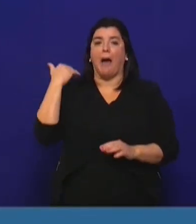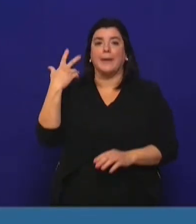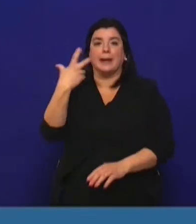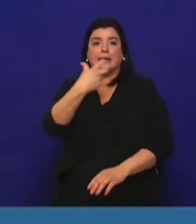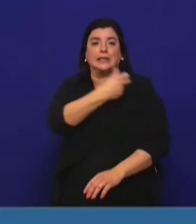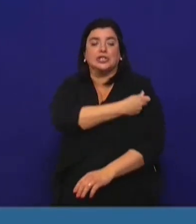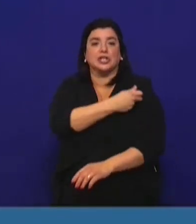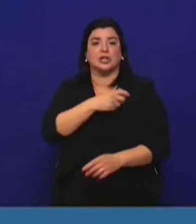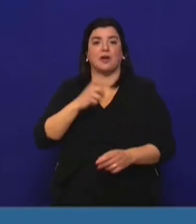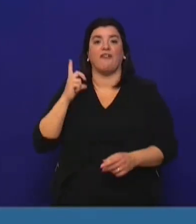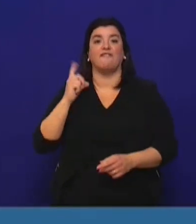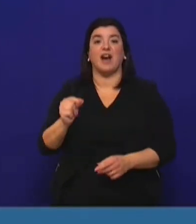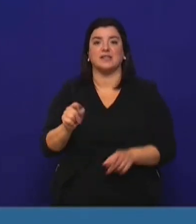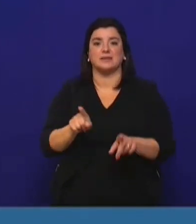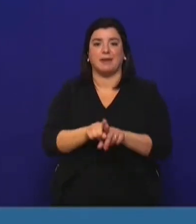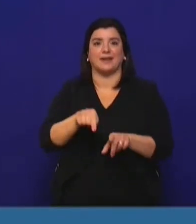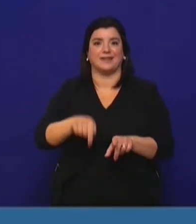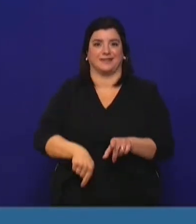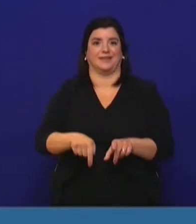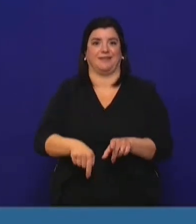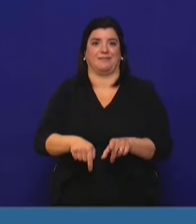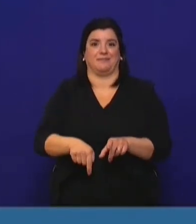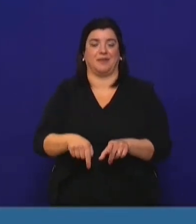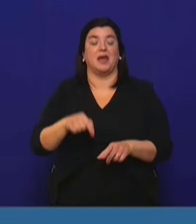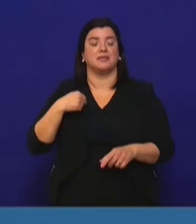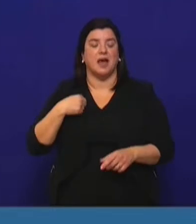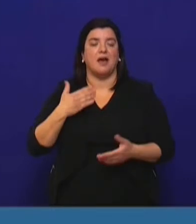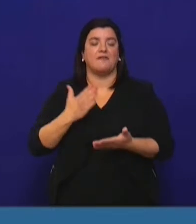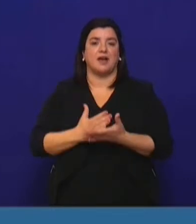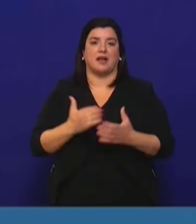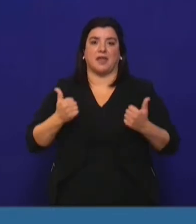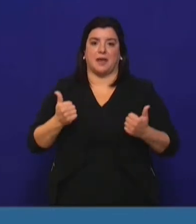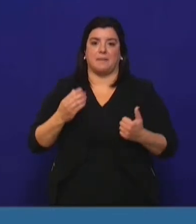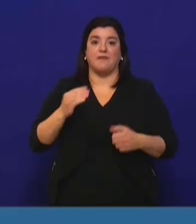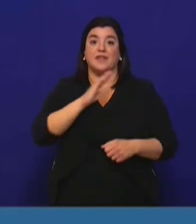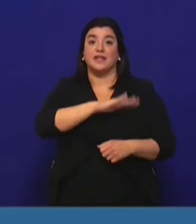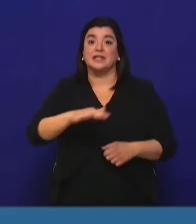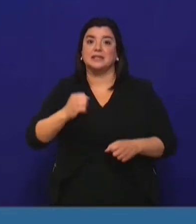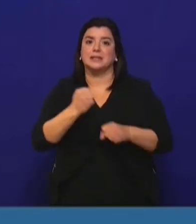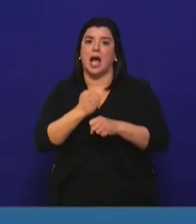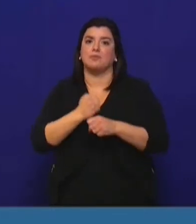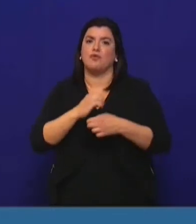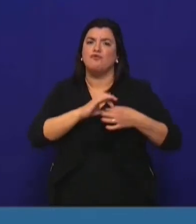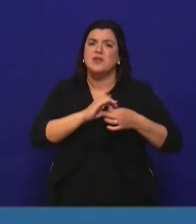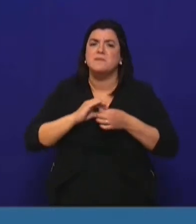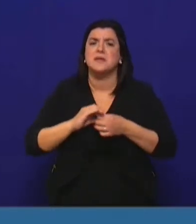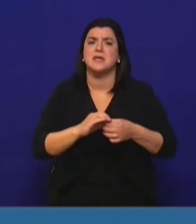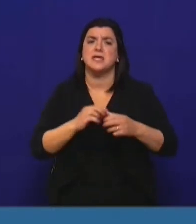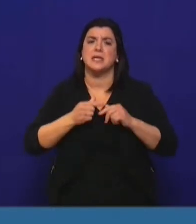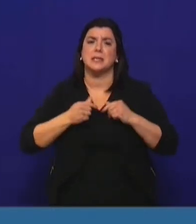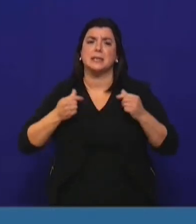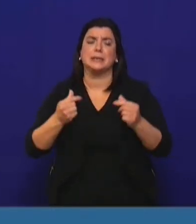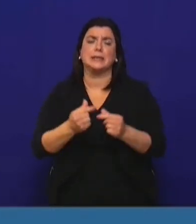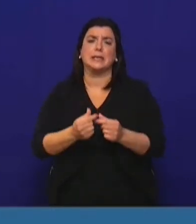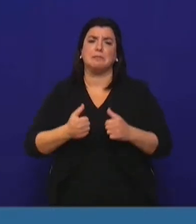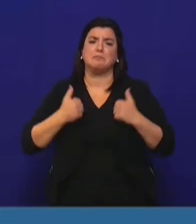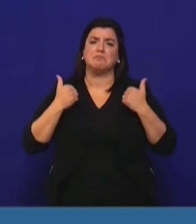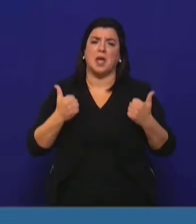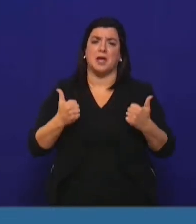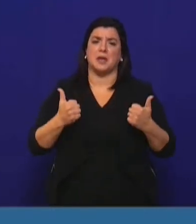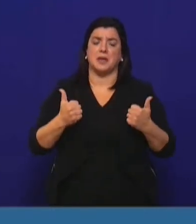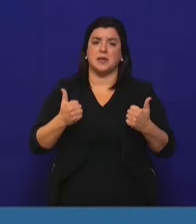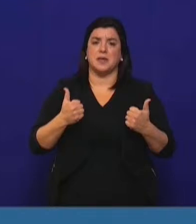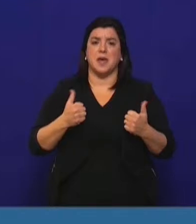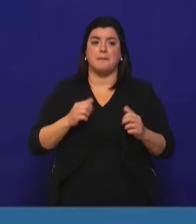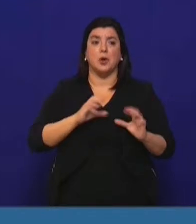huwa awgurju tajjeb fejn inti għandek ħafna nies jaħdmu flimkien, għandek il-kumpaniji qegħdin jaħdmu tajjeb ħafna flimkien ukoll mal-entitajiet